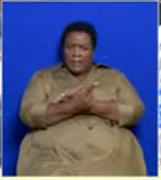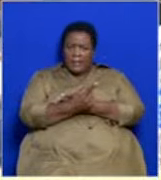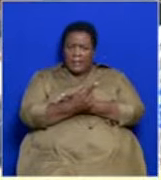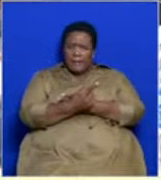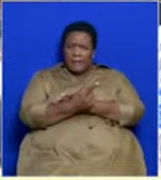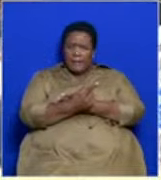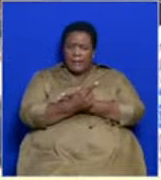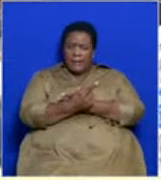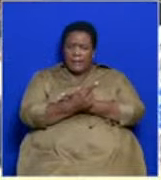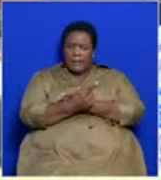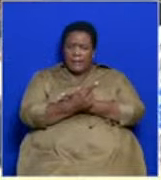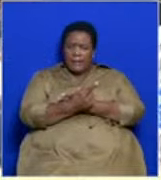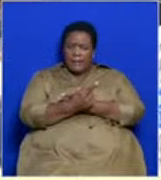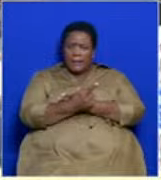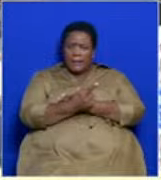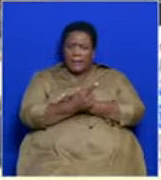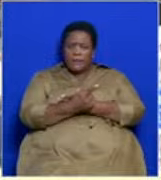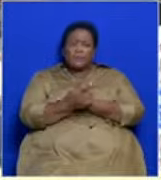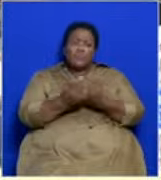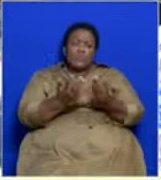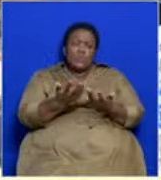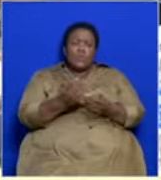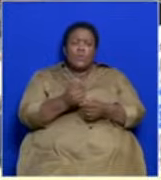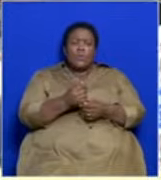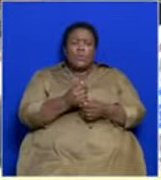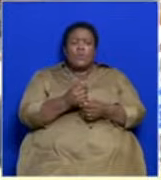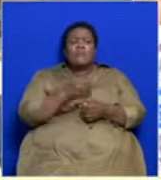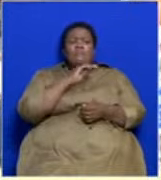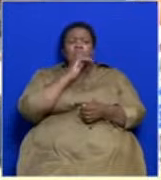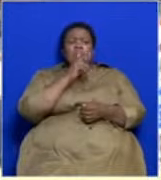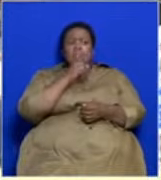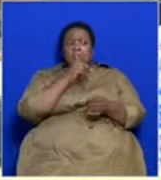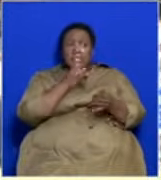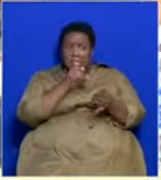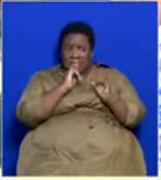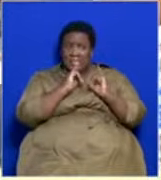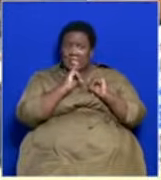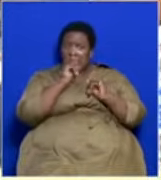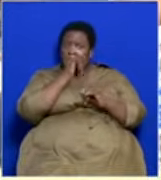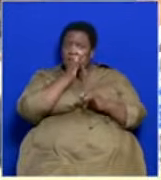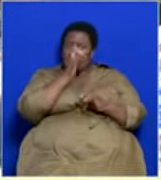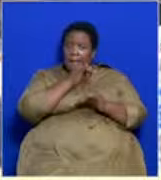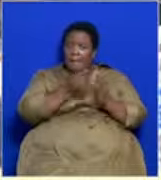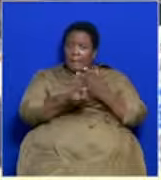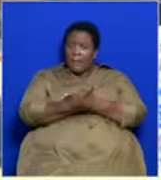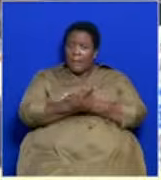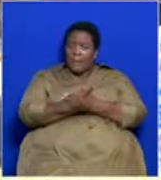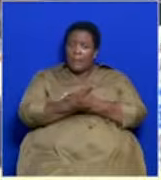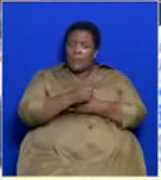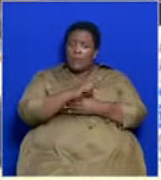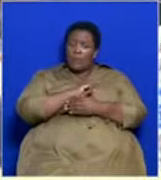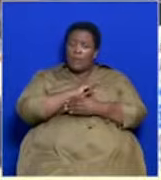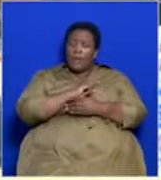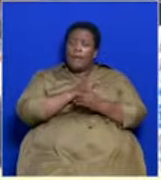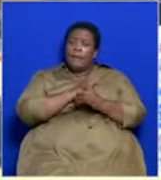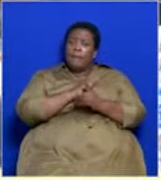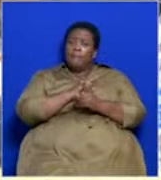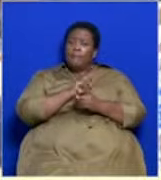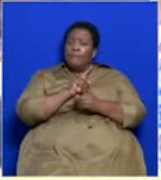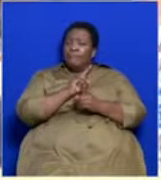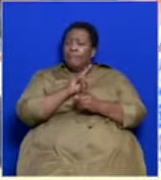it appears to be serious criminality. Yes. It involves police officers.